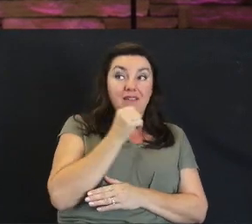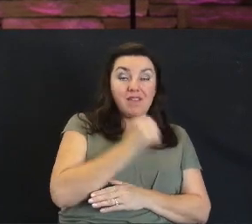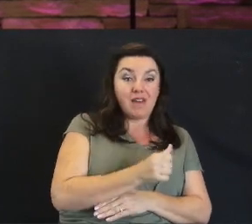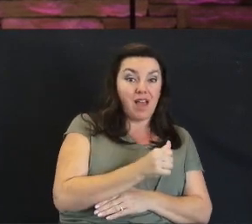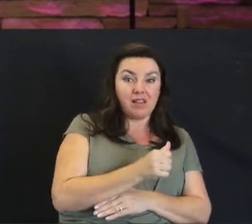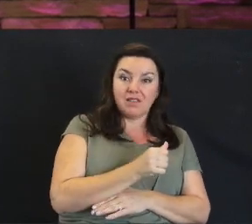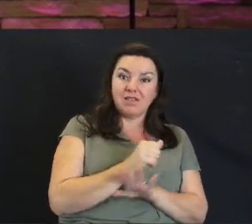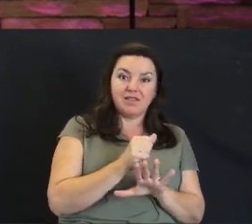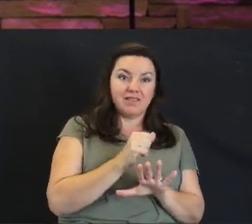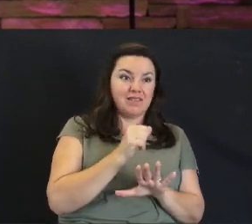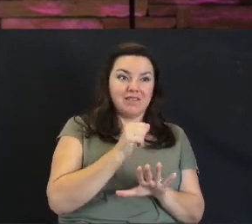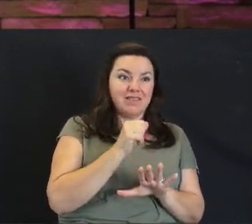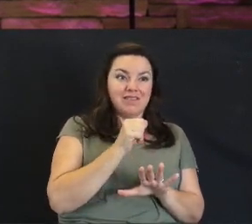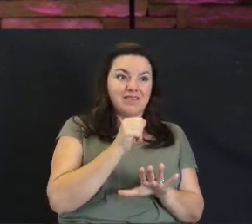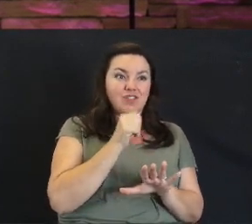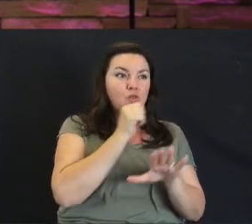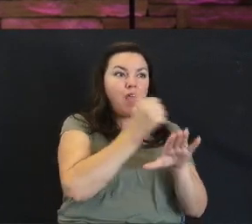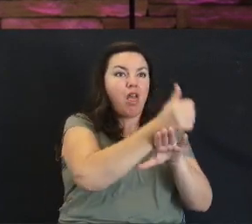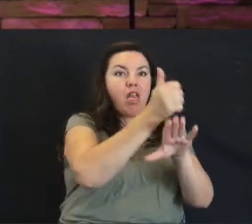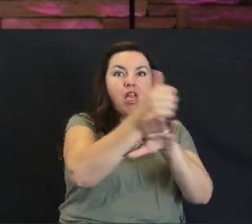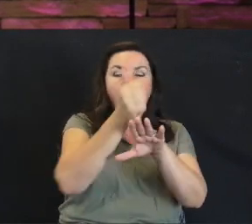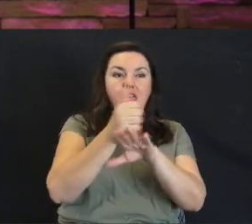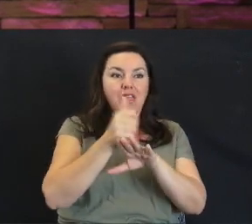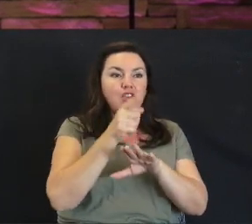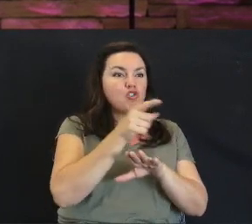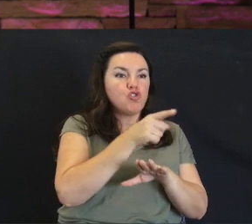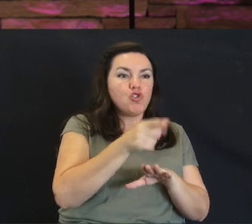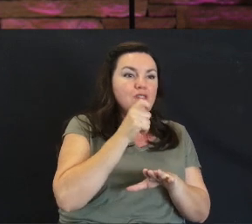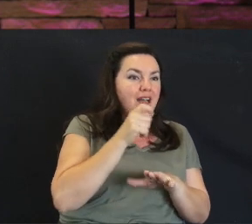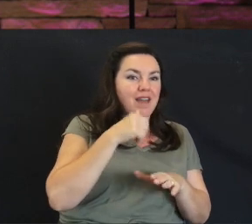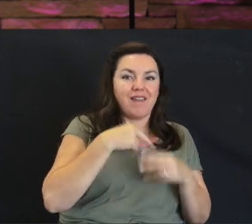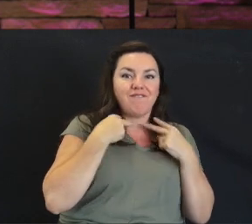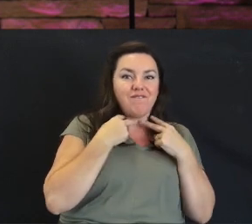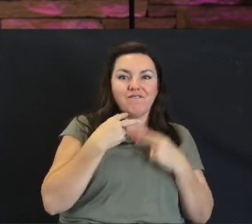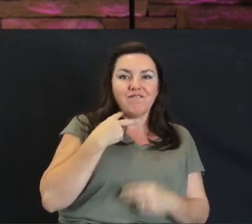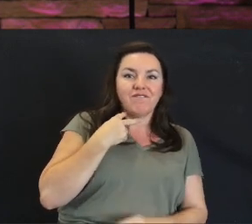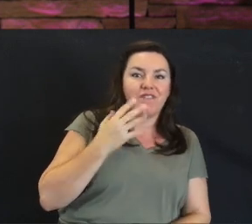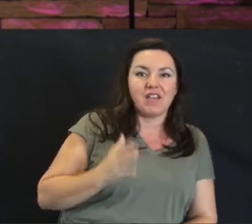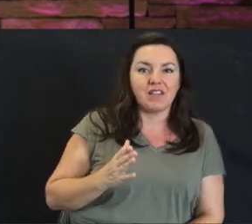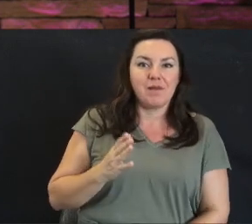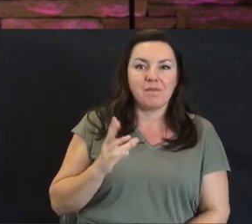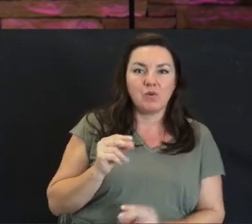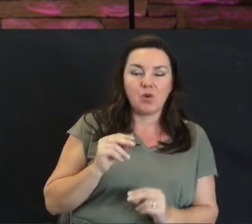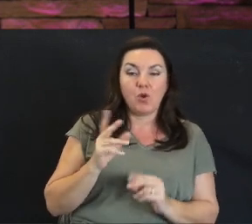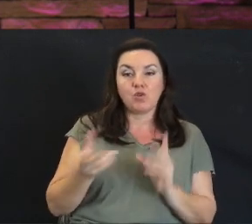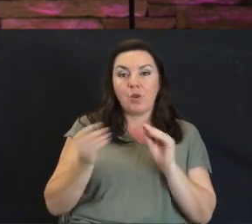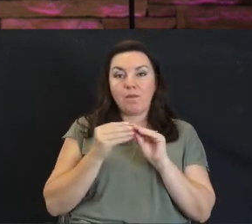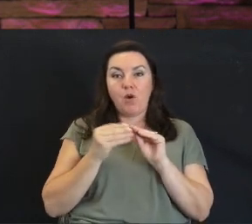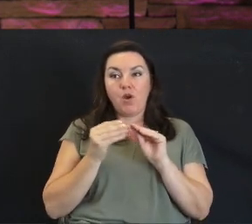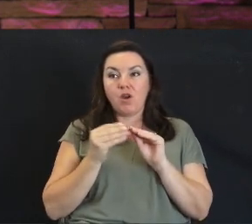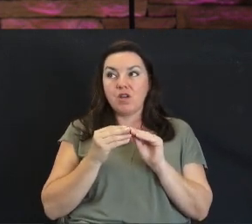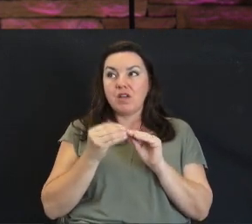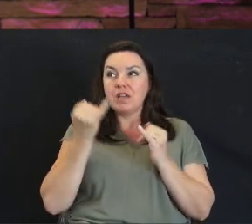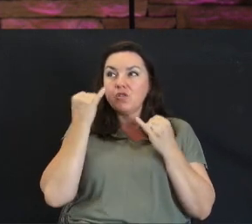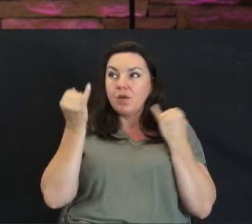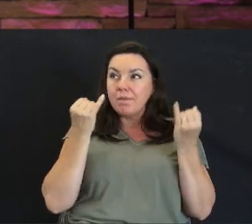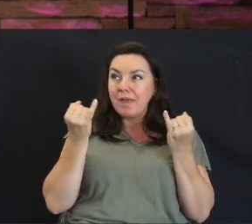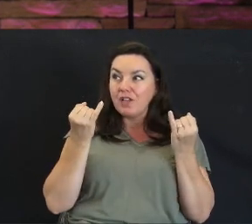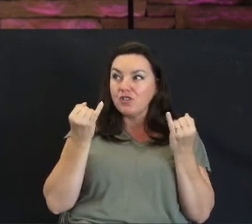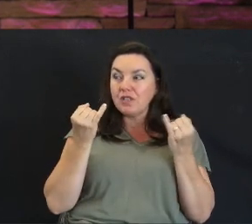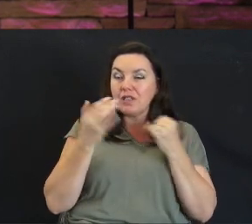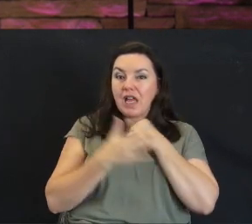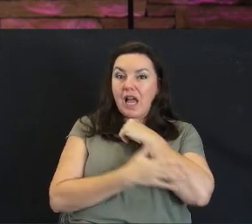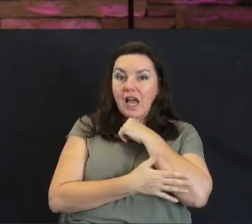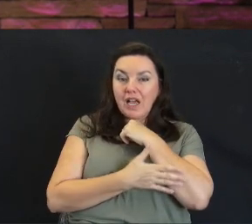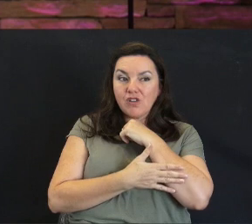We have been Somehow put in this Position of again Being a victim Now let's take this One step further Imagine a